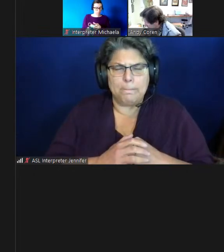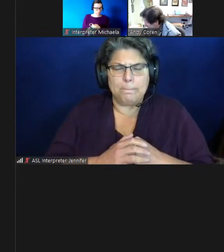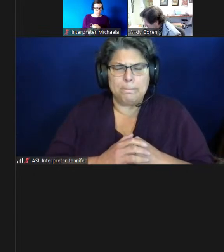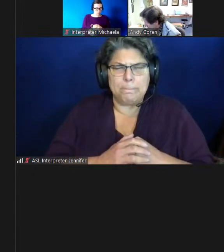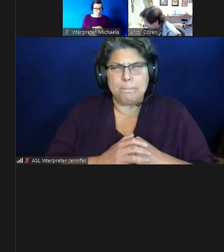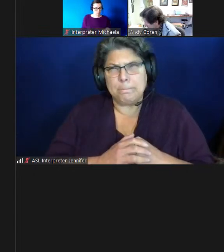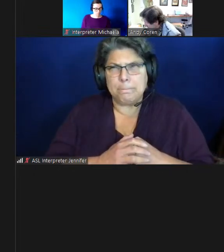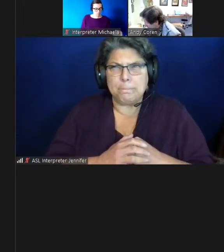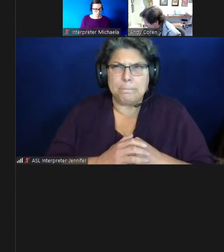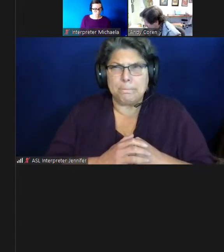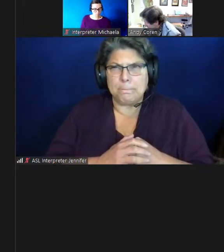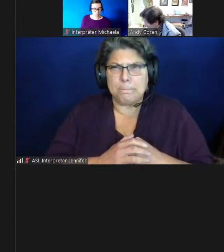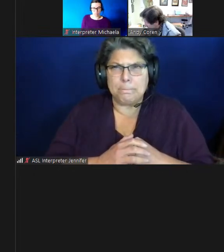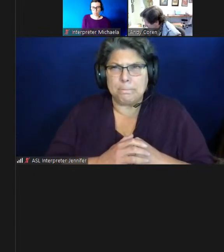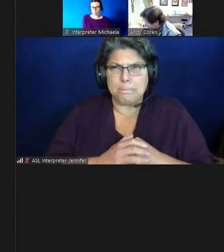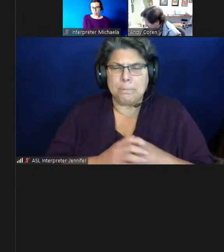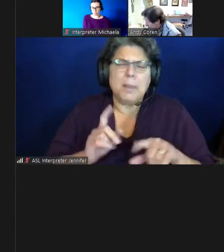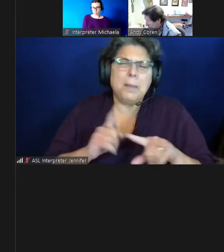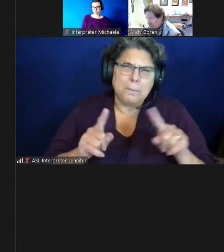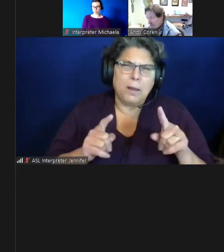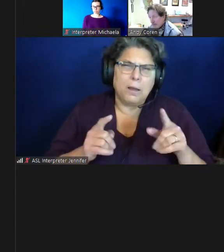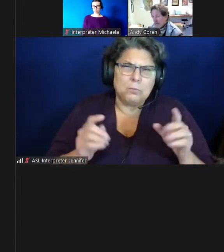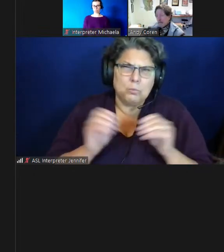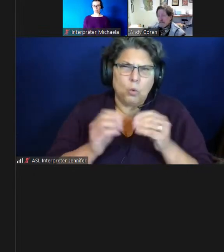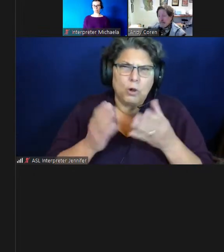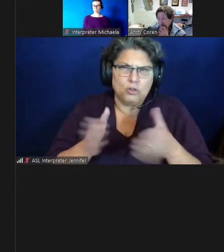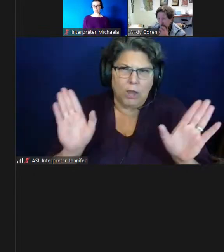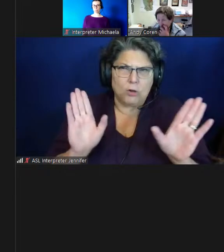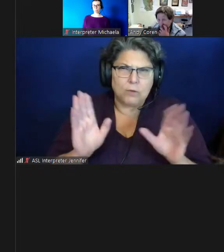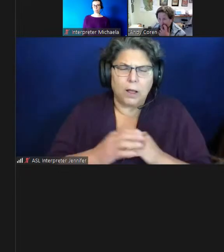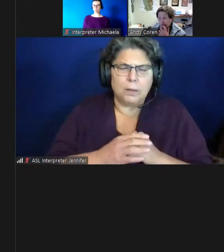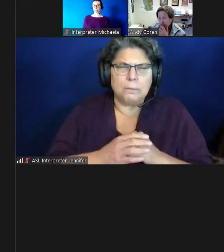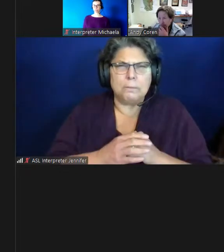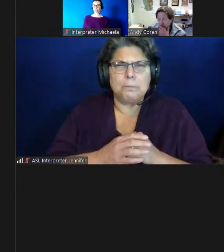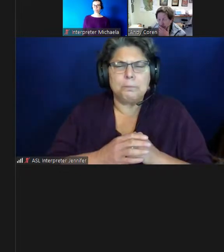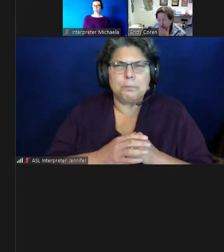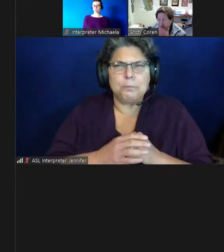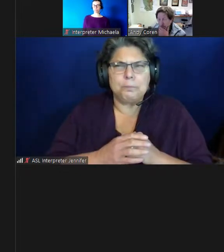of on the more general side of things.